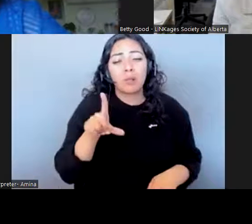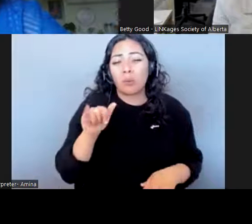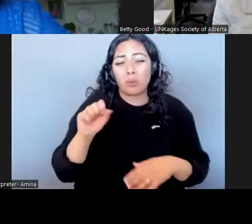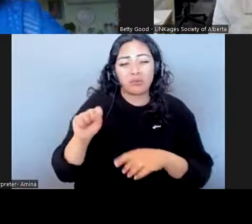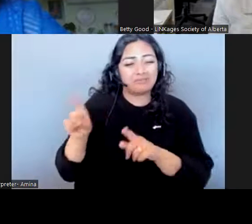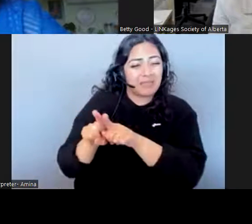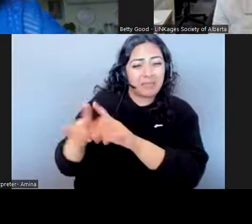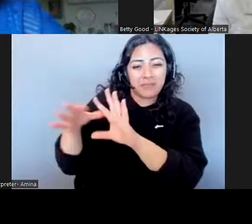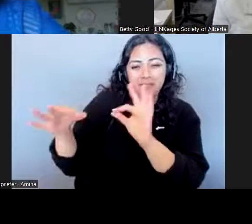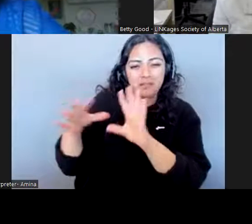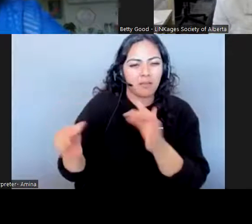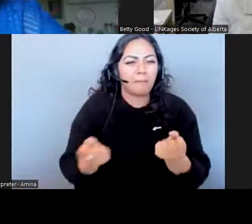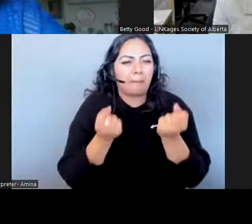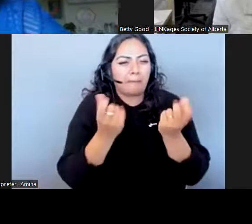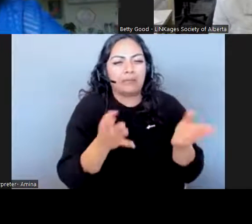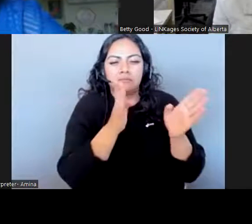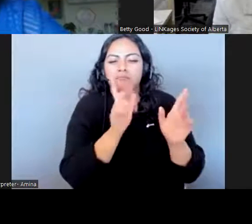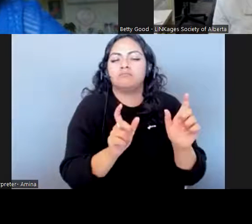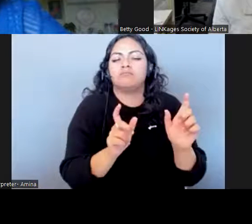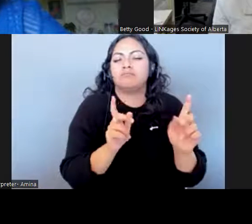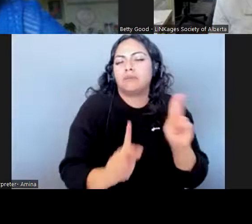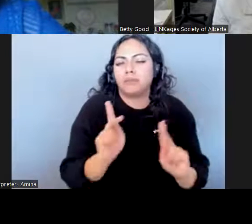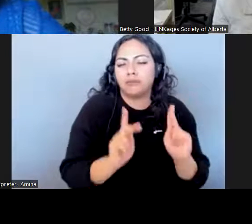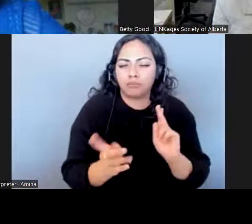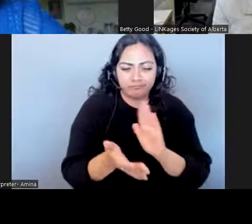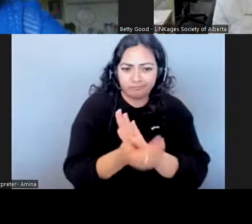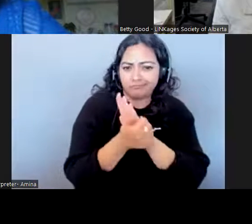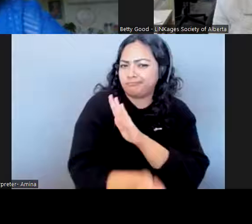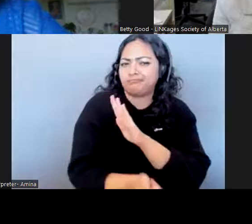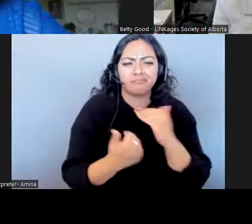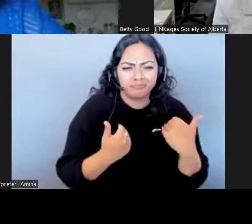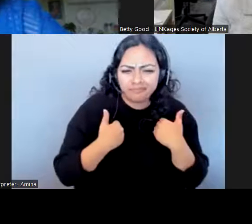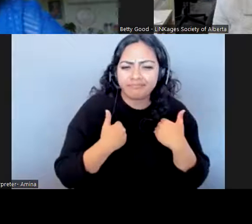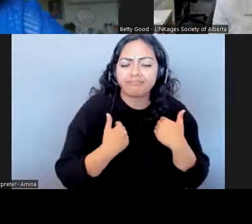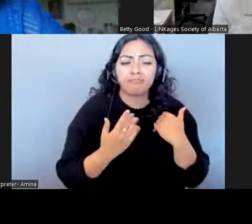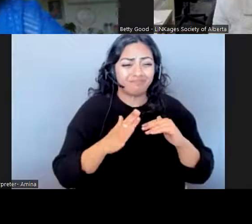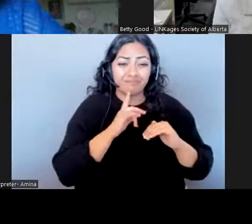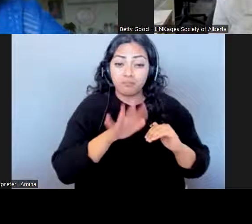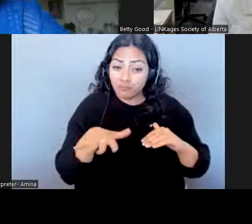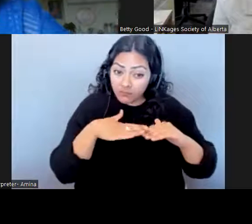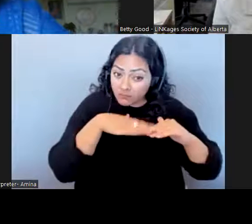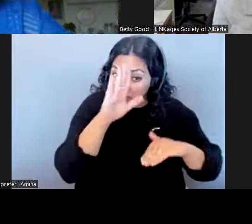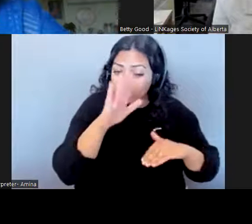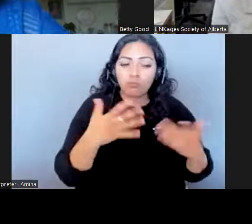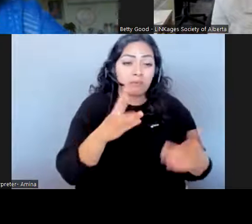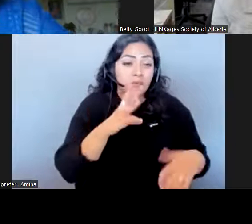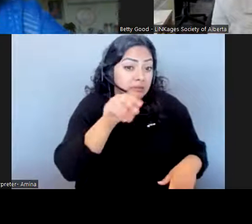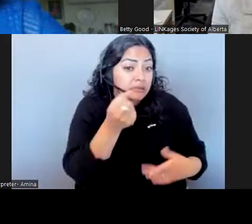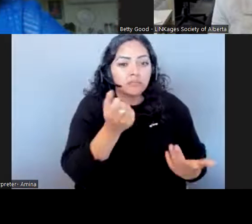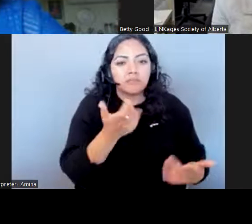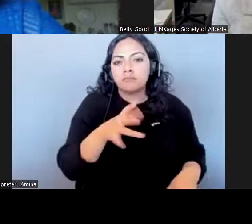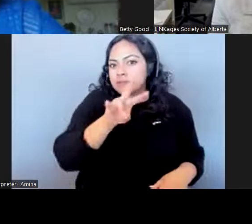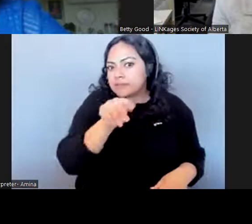talented individuals who are over the age of 55 or like in their 60s, 70s,